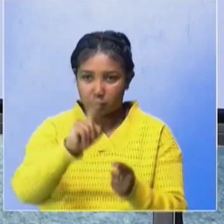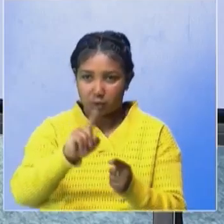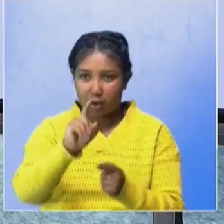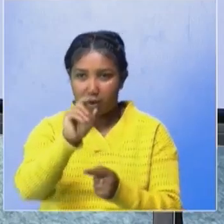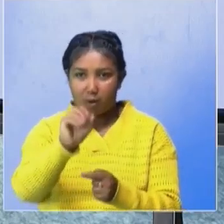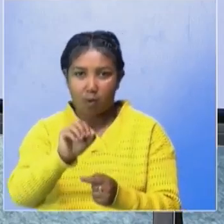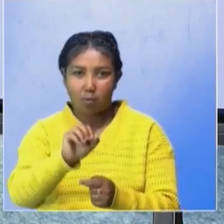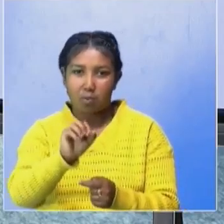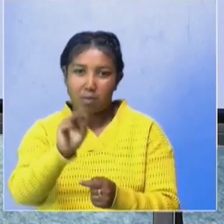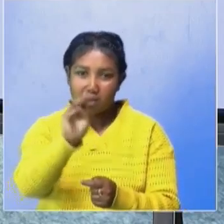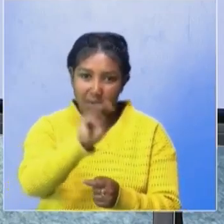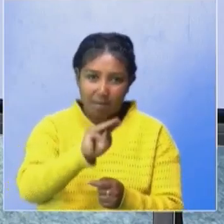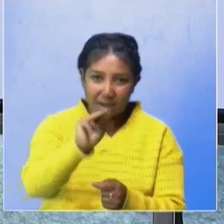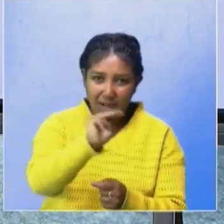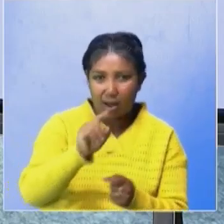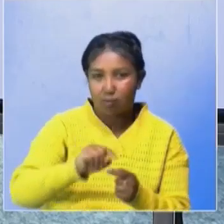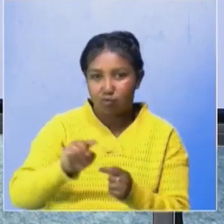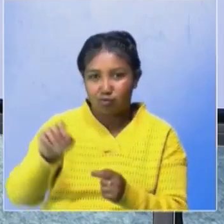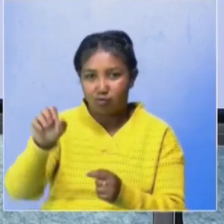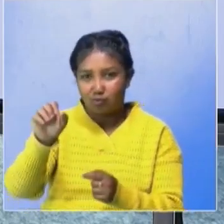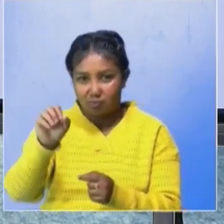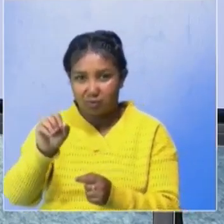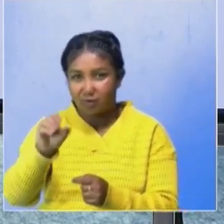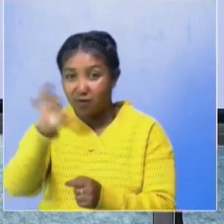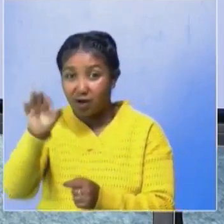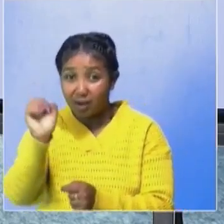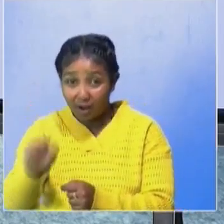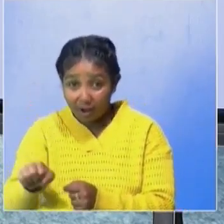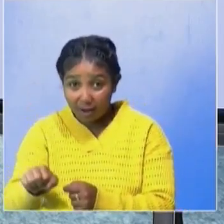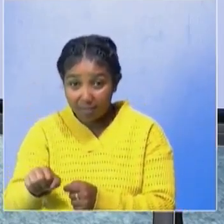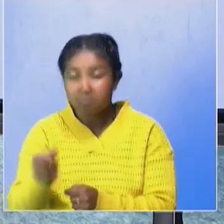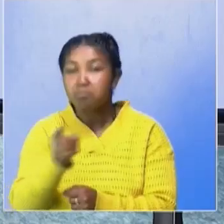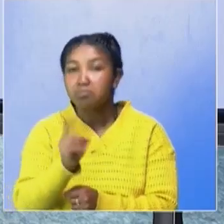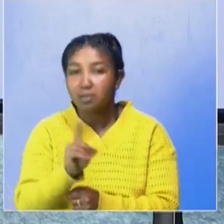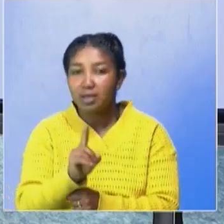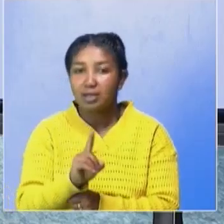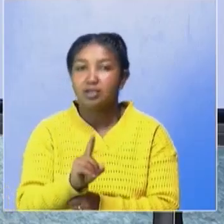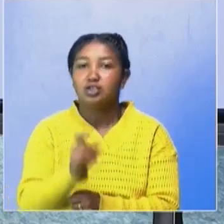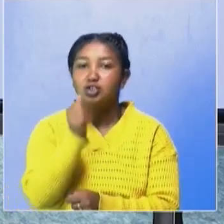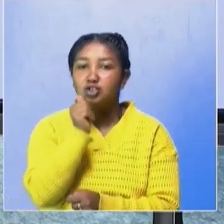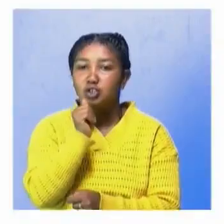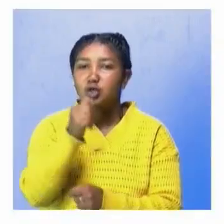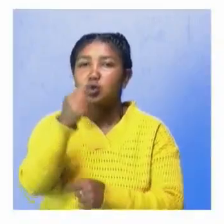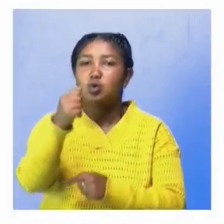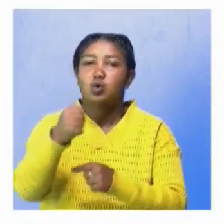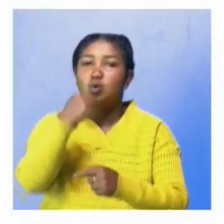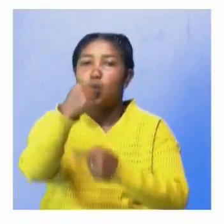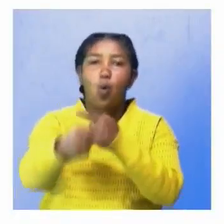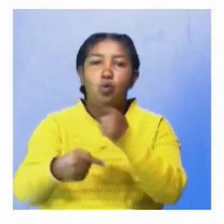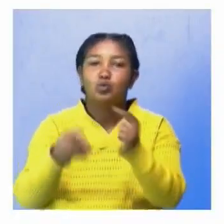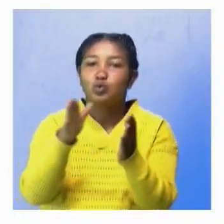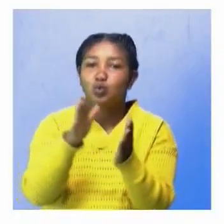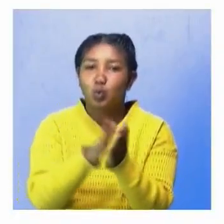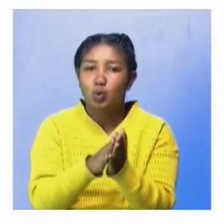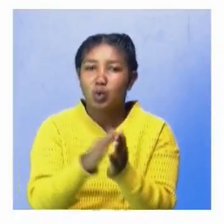maybe every day. So we can say every day. She goes to school